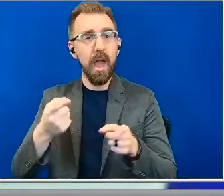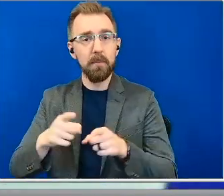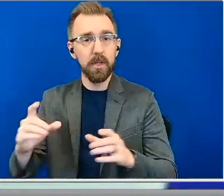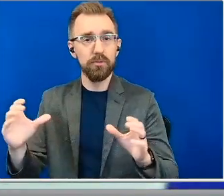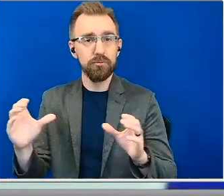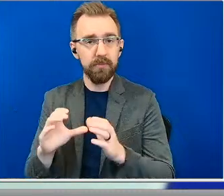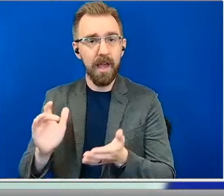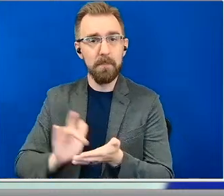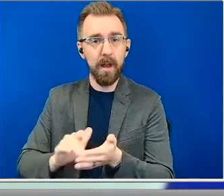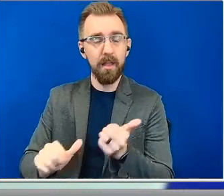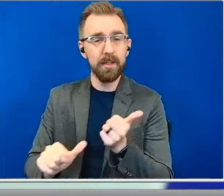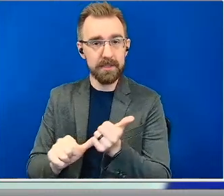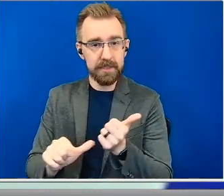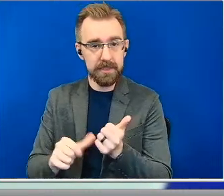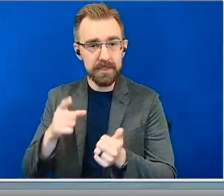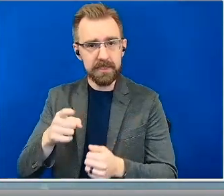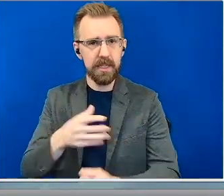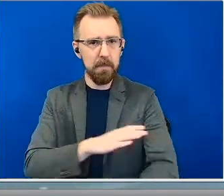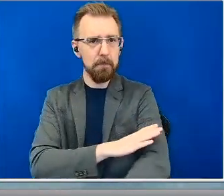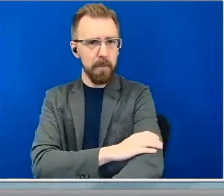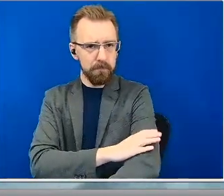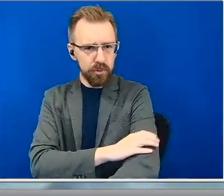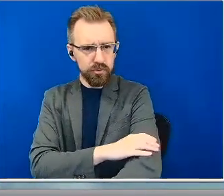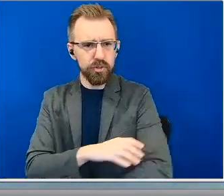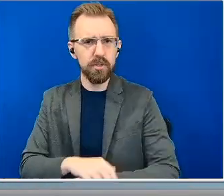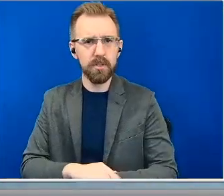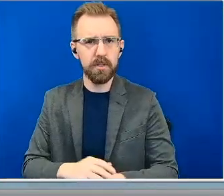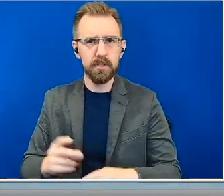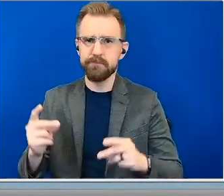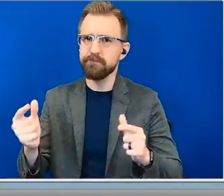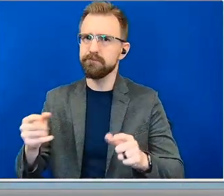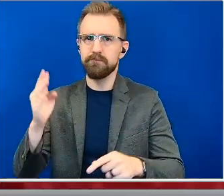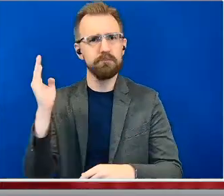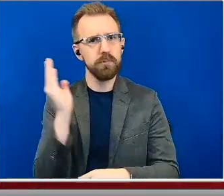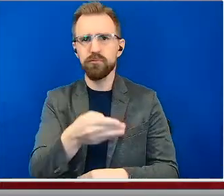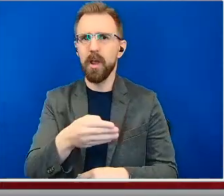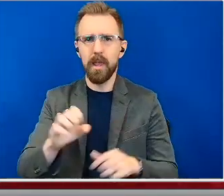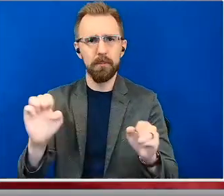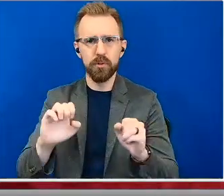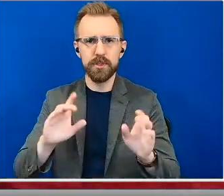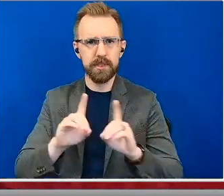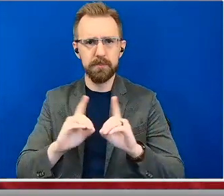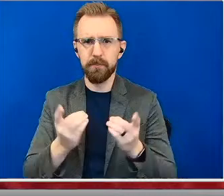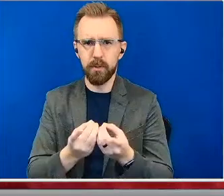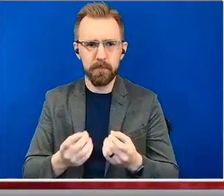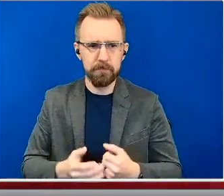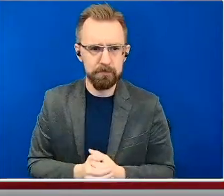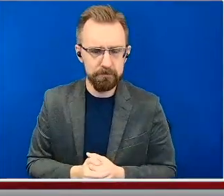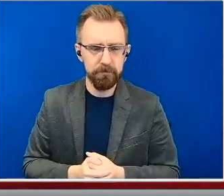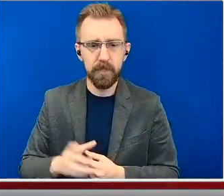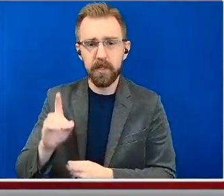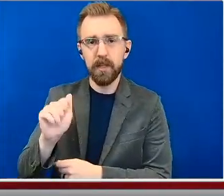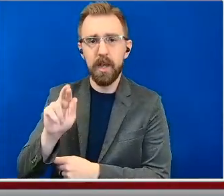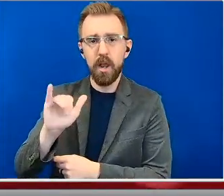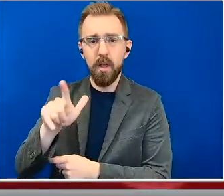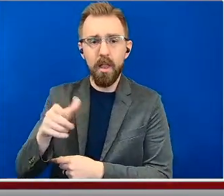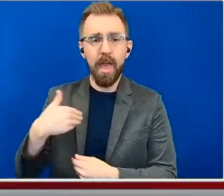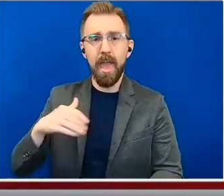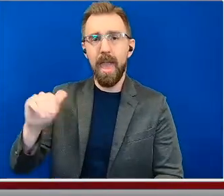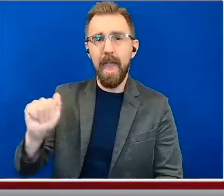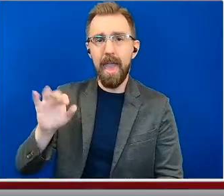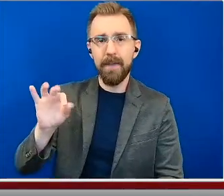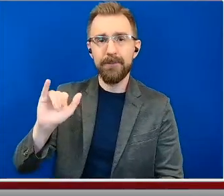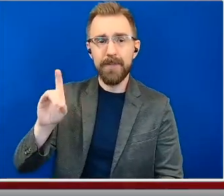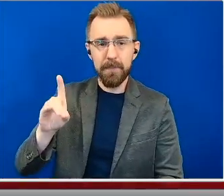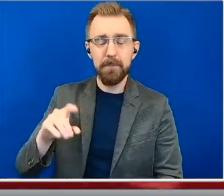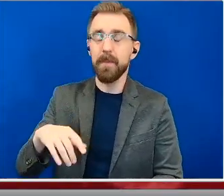assistant, took his blood pressure, and then she took him straight to the emergency department. Daryle was in Afib, atrial